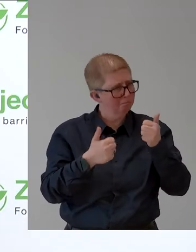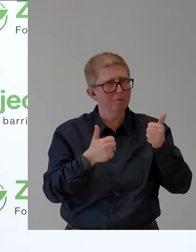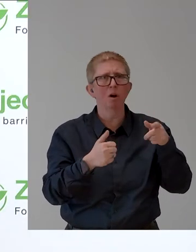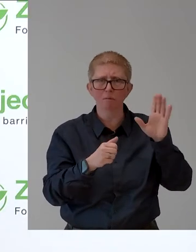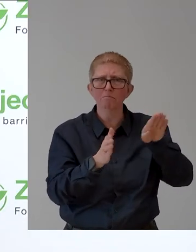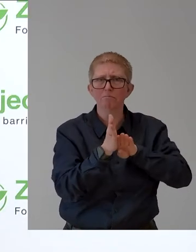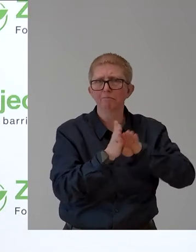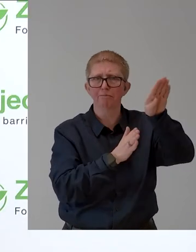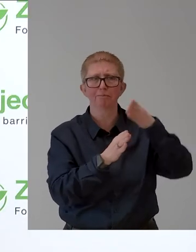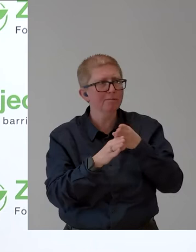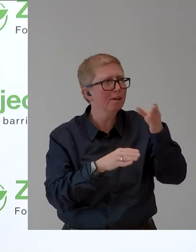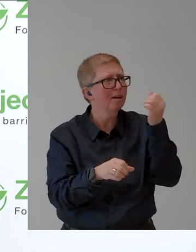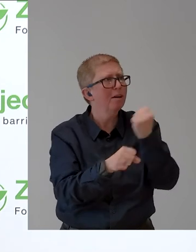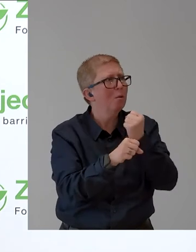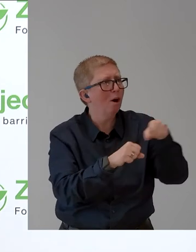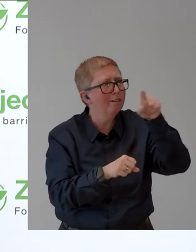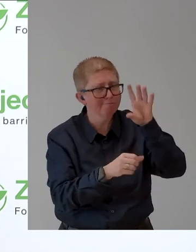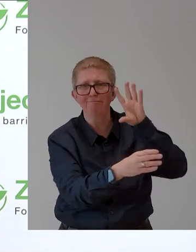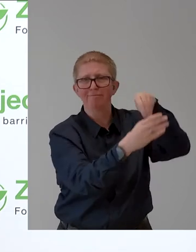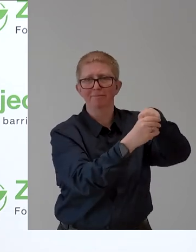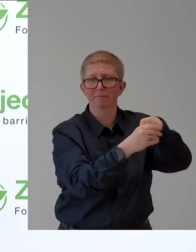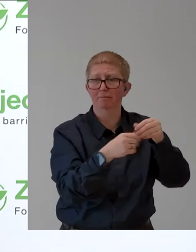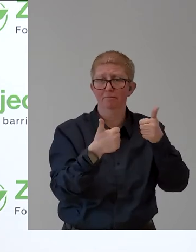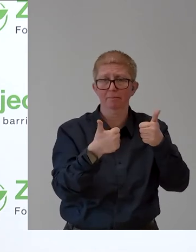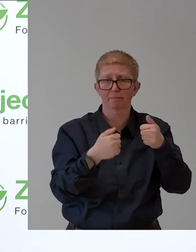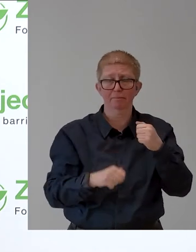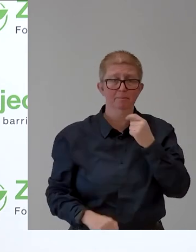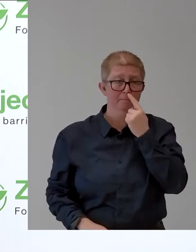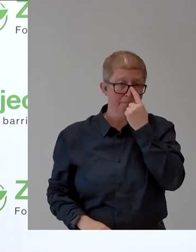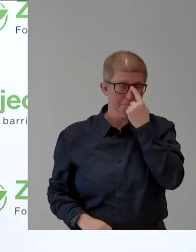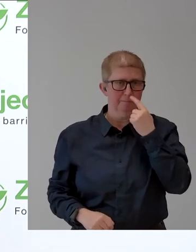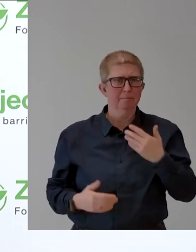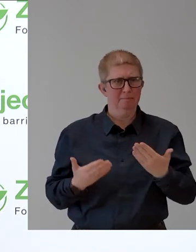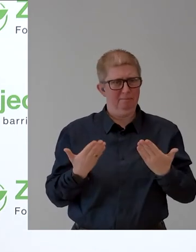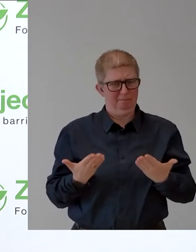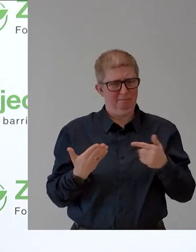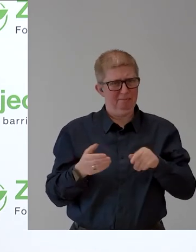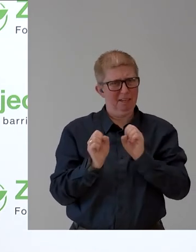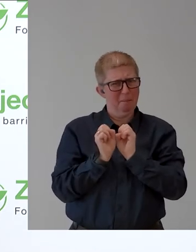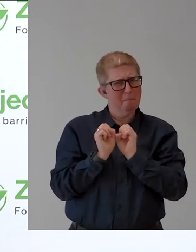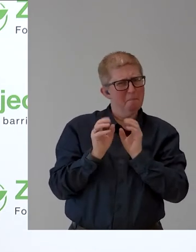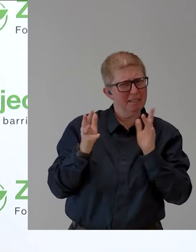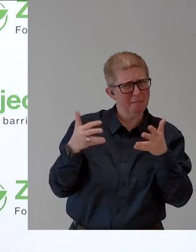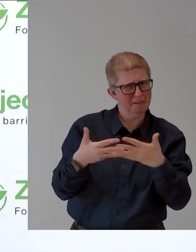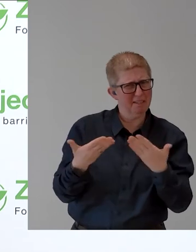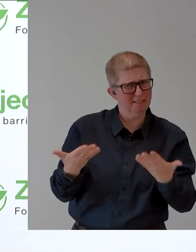the pandemic on a global scale. How has COVID-19 influenced your work at the King's Academy?